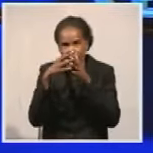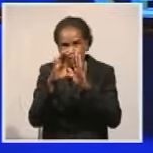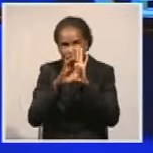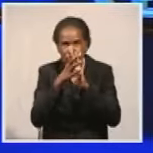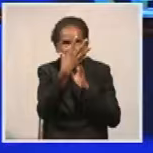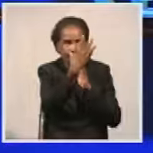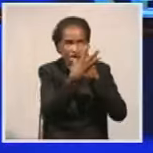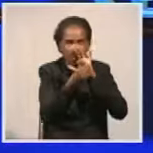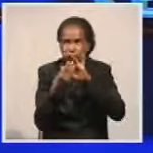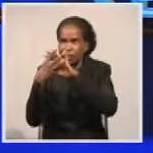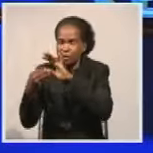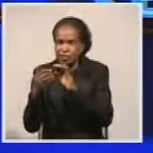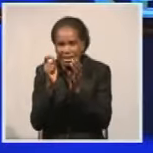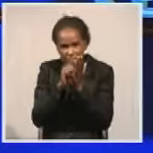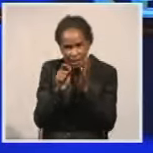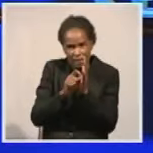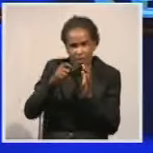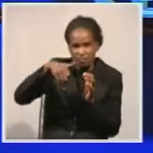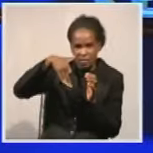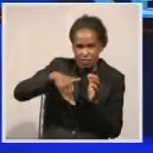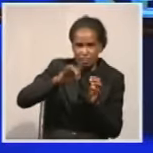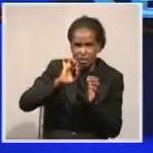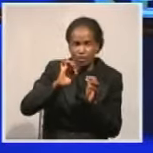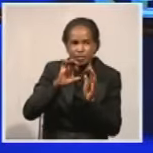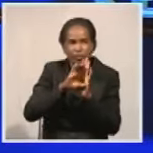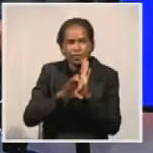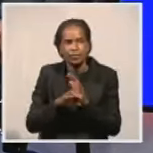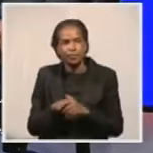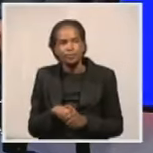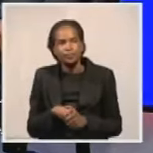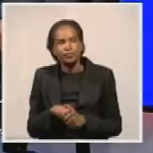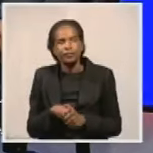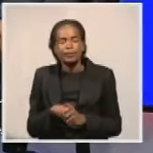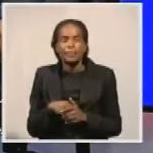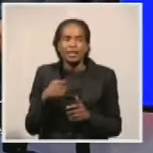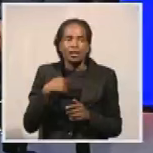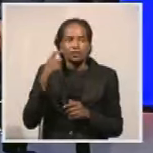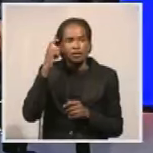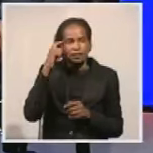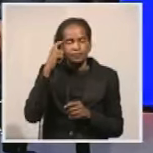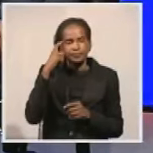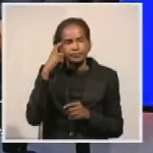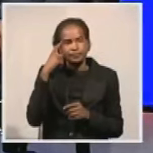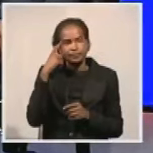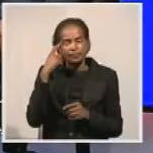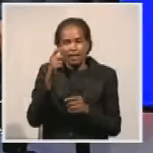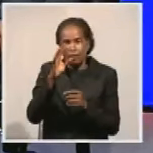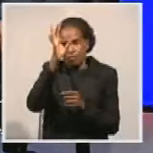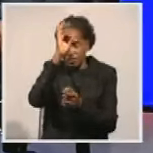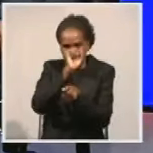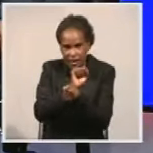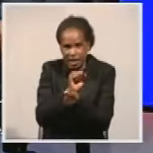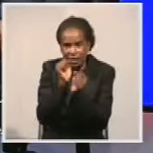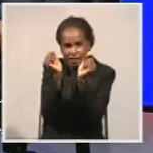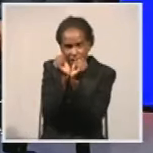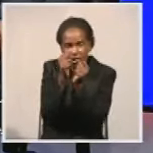in order to safeguard our own interests here. I understand that during the time, particularly also talking about the arbitrary arrest and detentions,